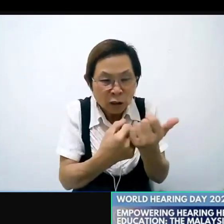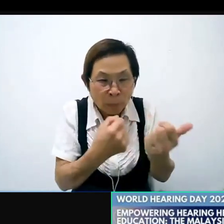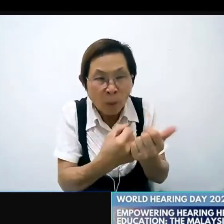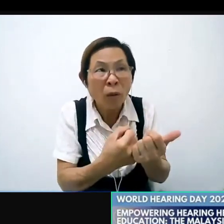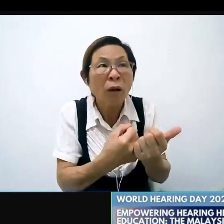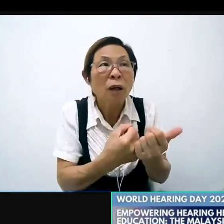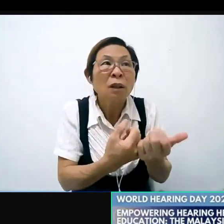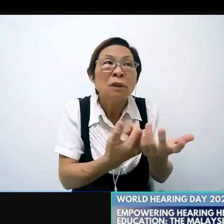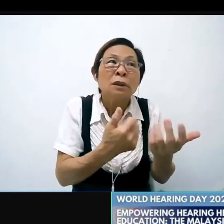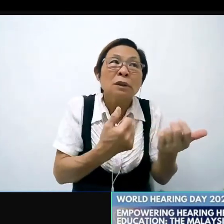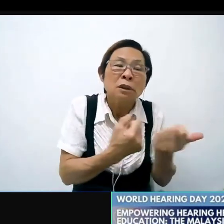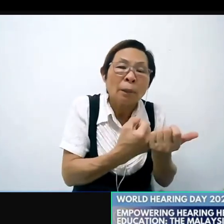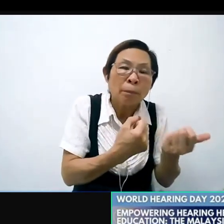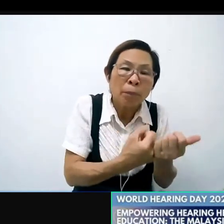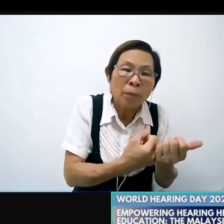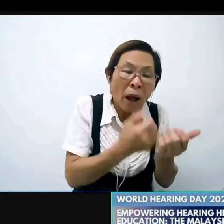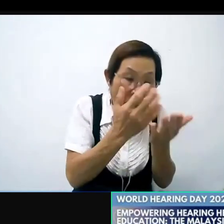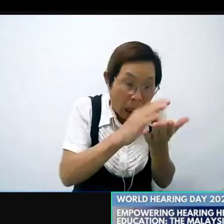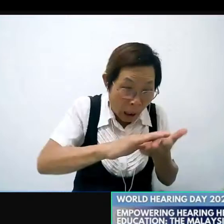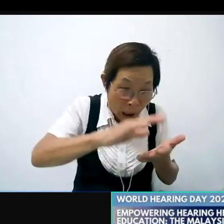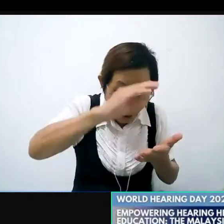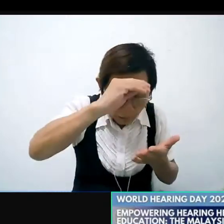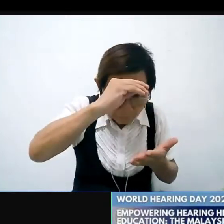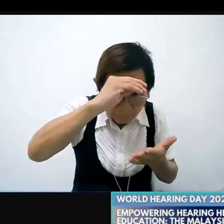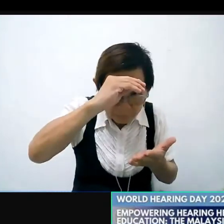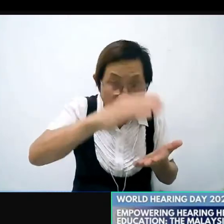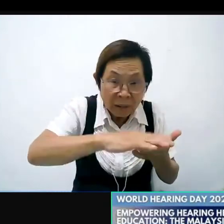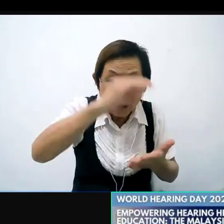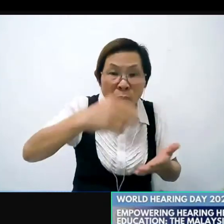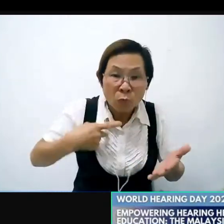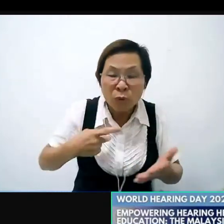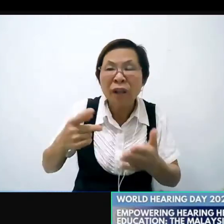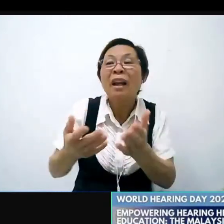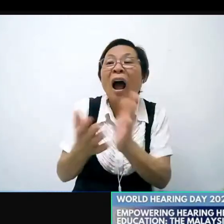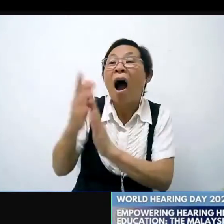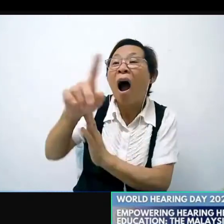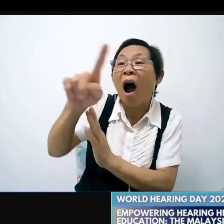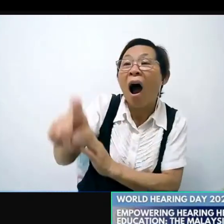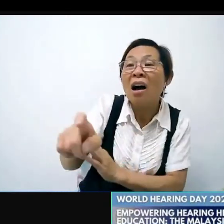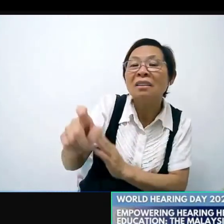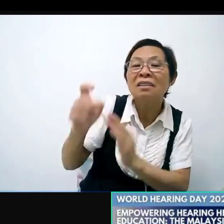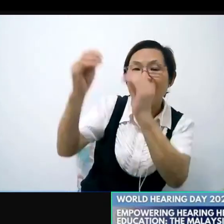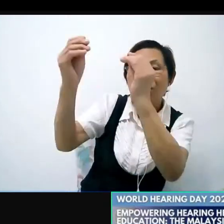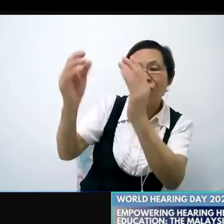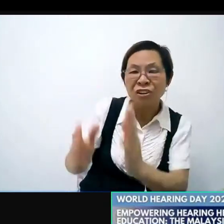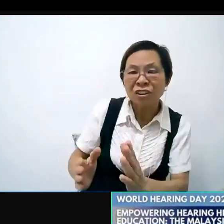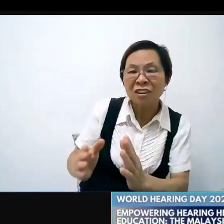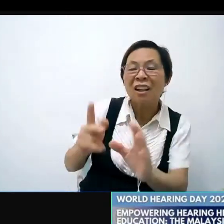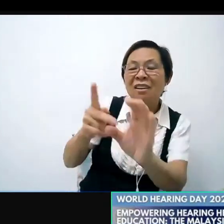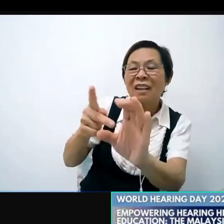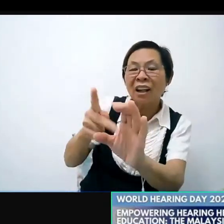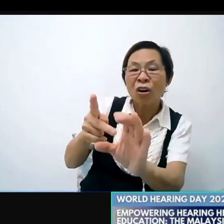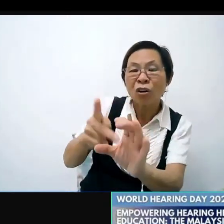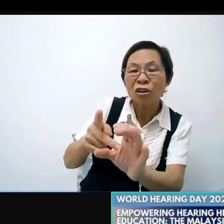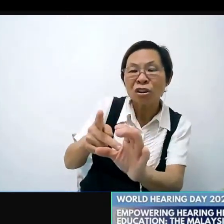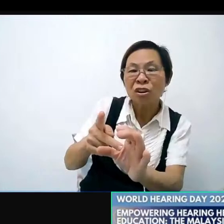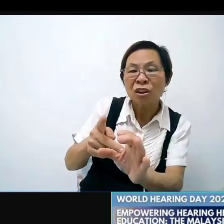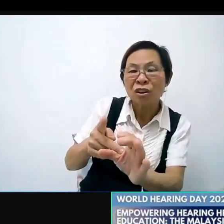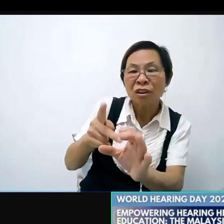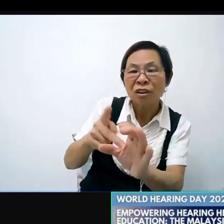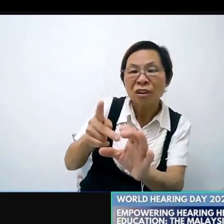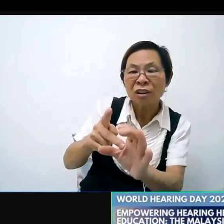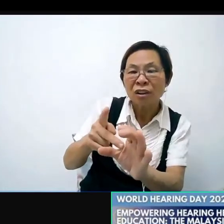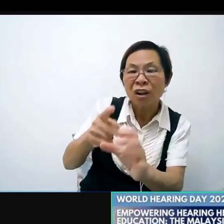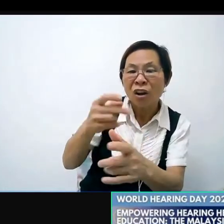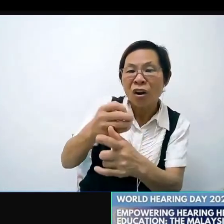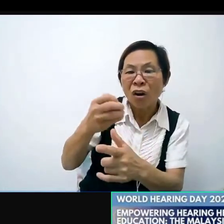of learning, and then we can refer directly to it's either psychologist, it can be educational psychologist